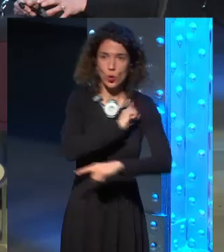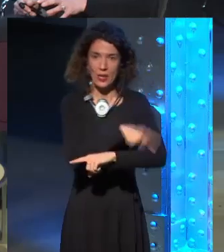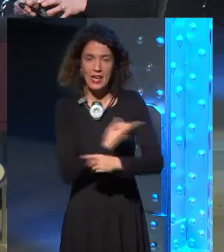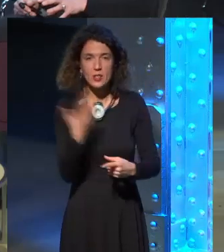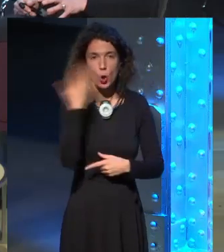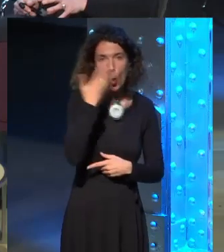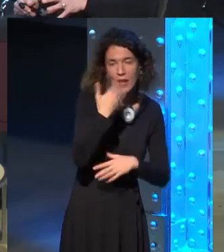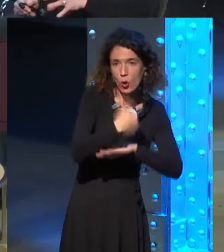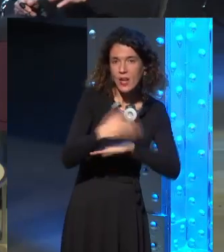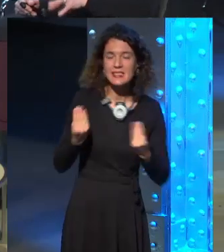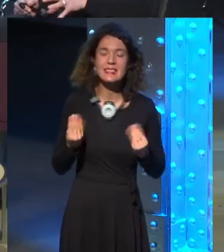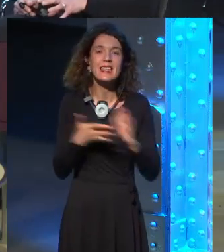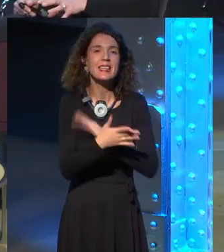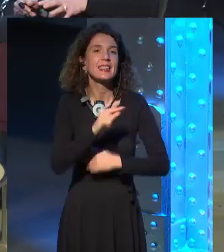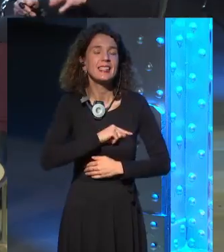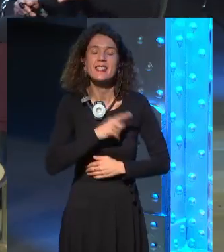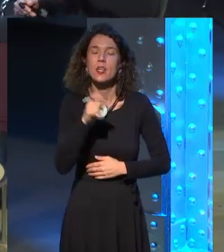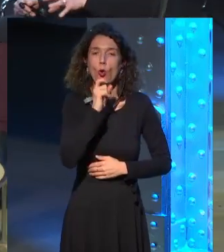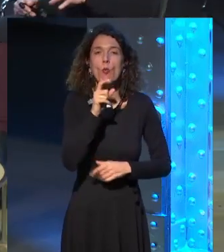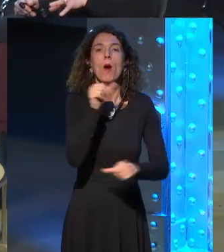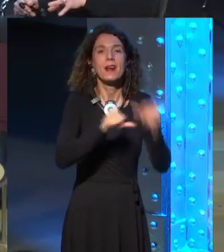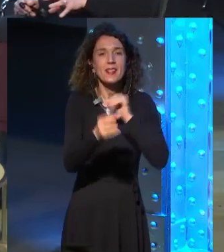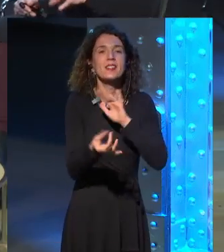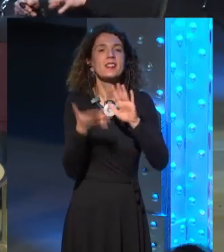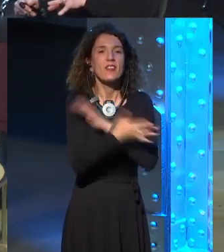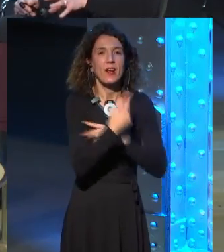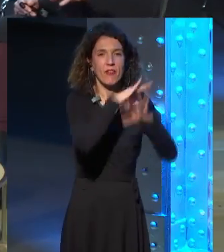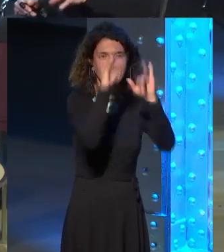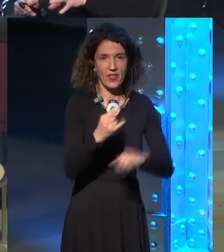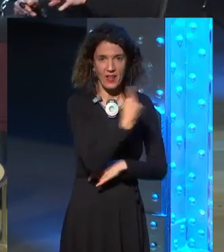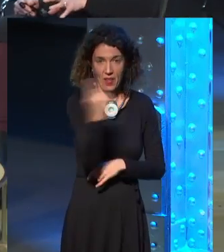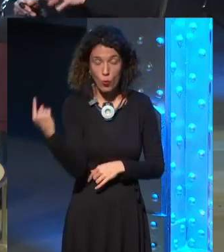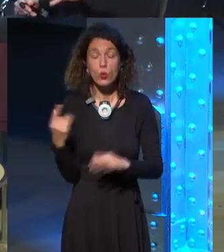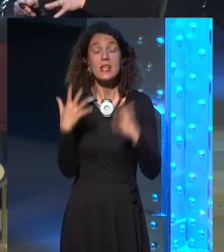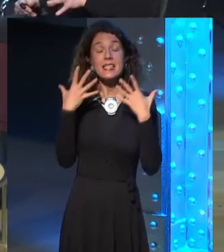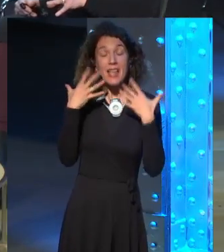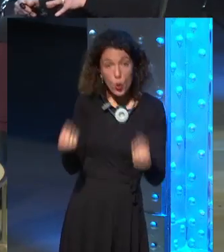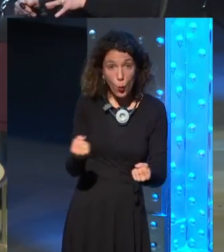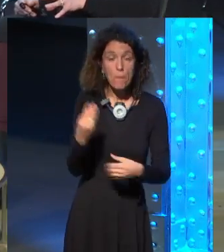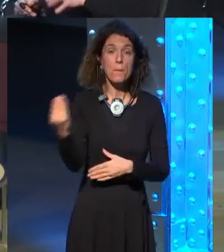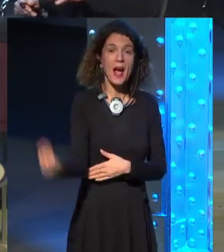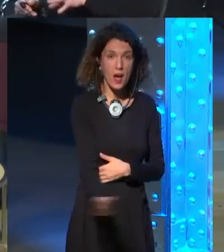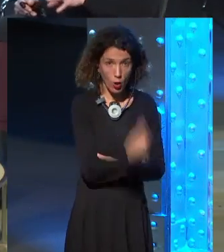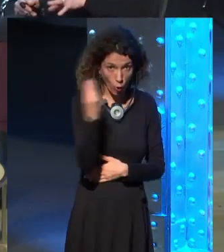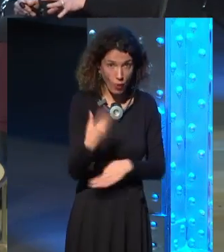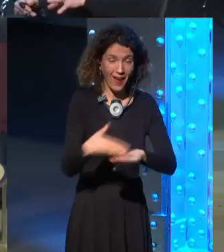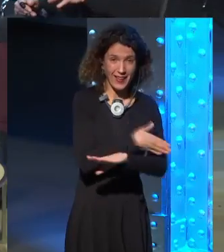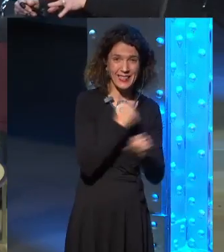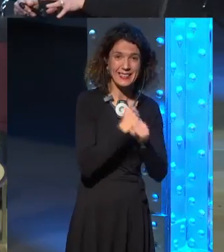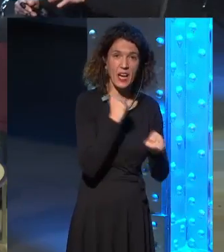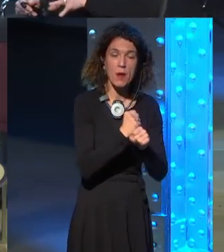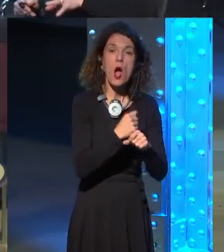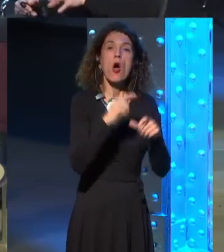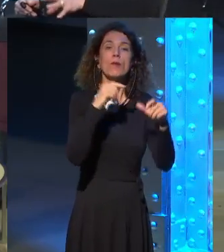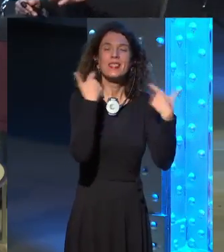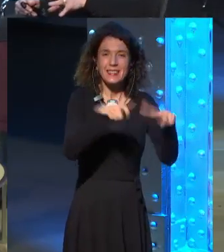So to create better health, we sort of need to work across sectors, and we need to have